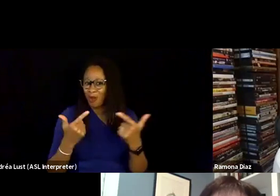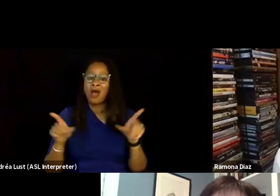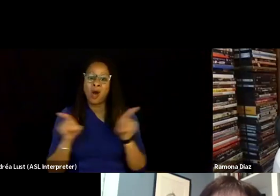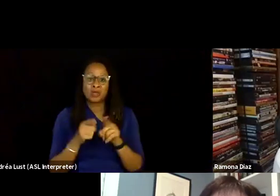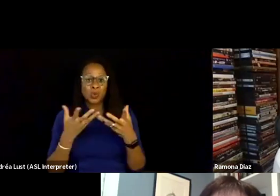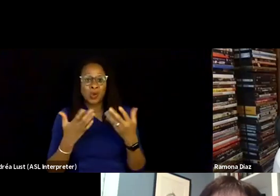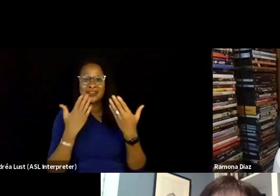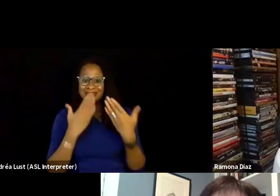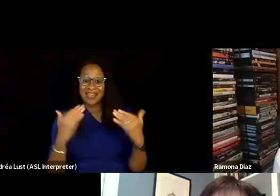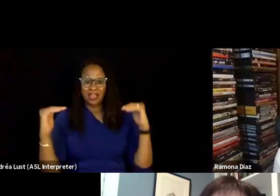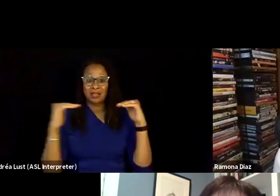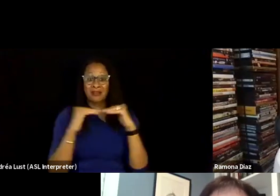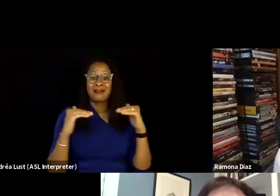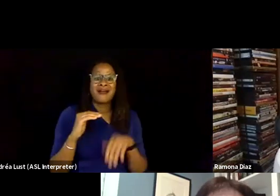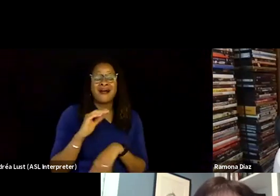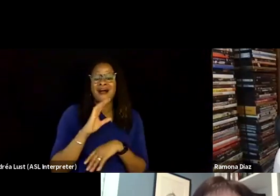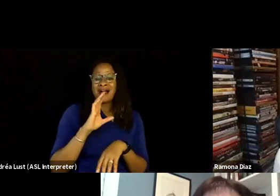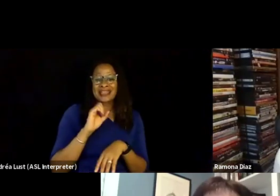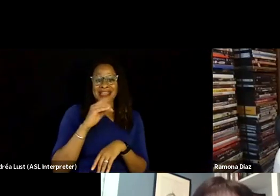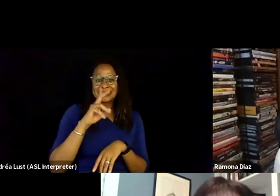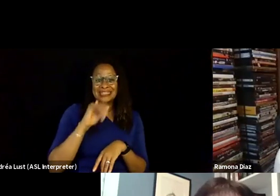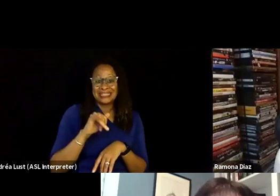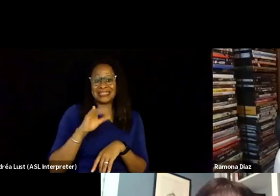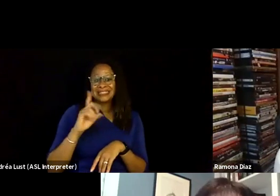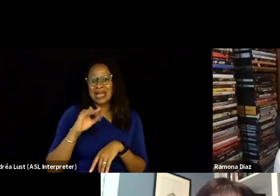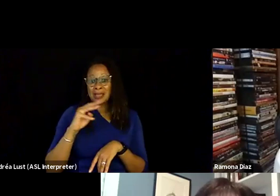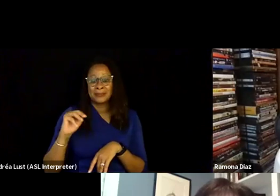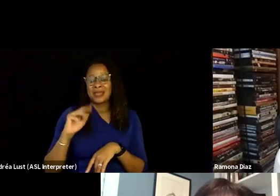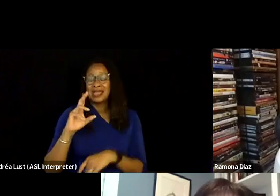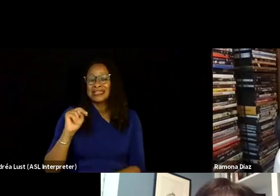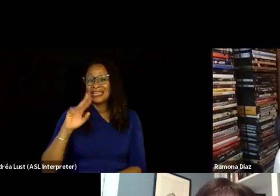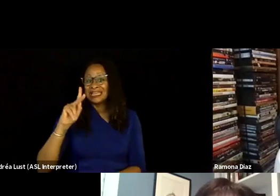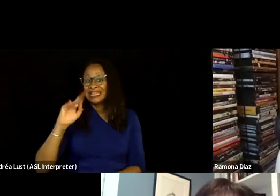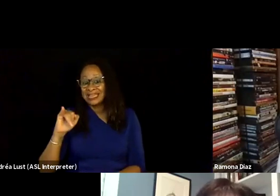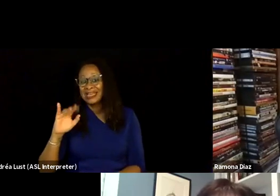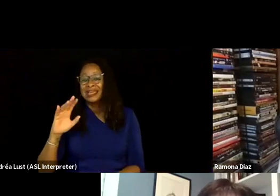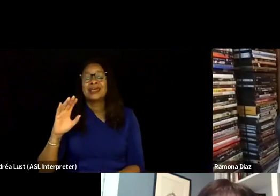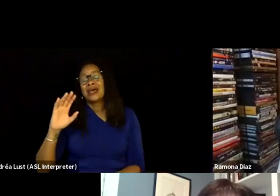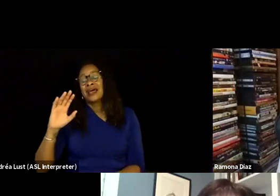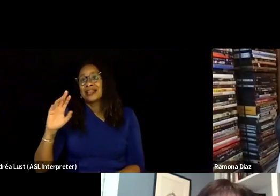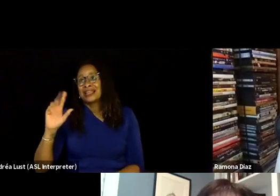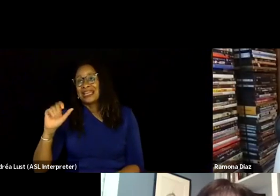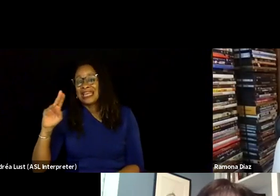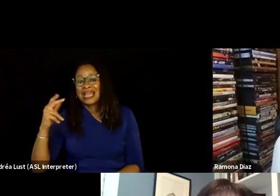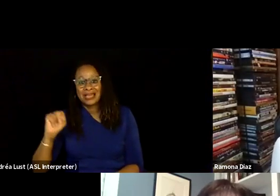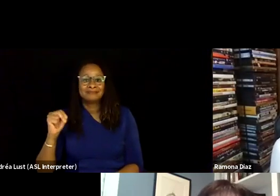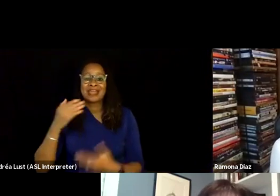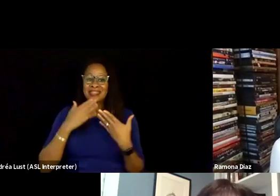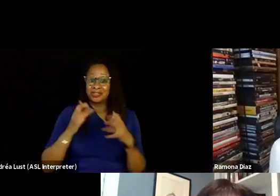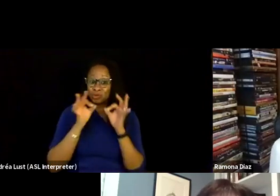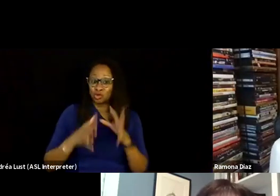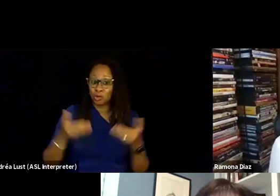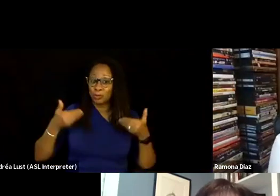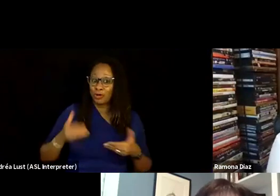our colleagues at the controls, Cassidy Diamond, Nikki Bardwaj, Leanne Scrimmager. Thanks to Andrea Lust for